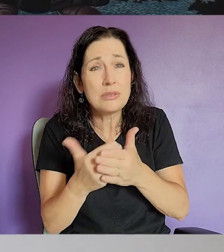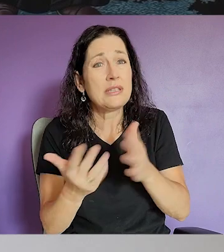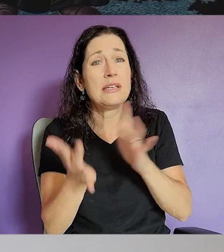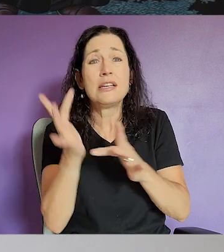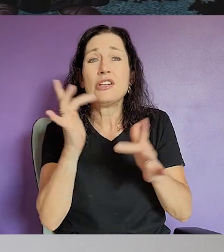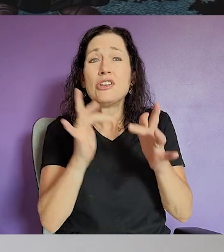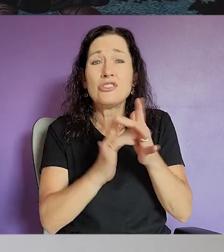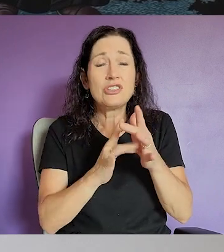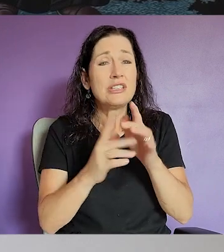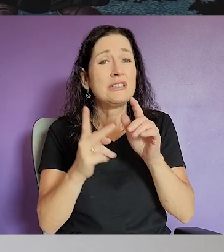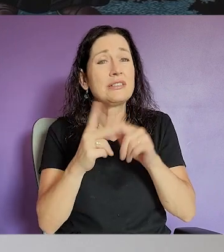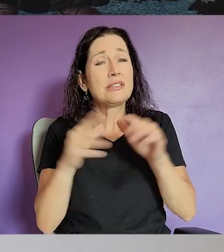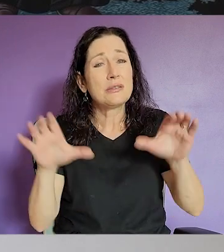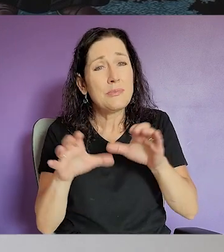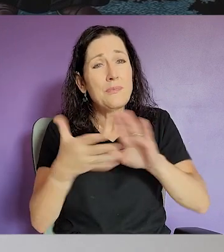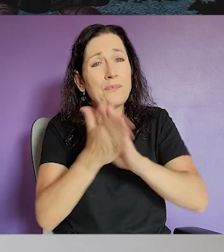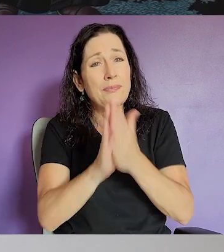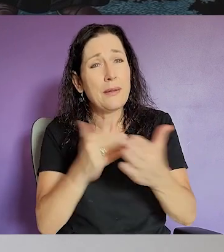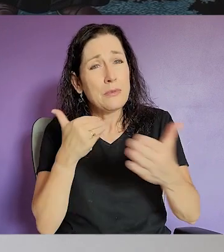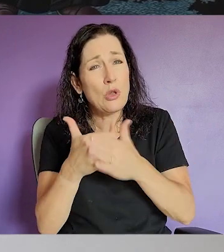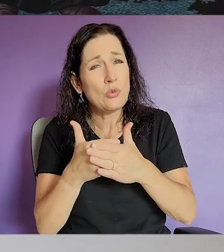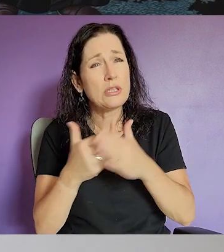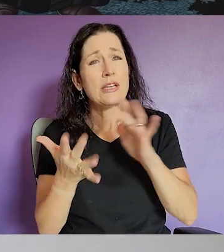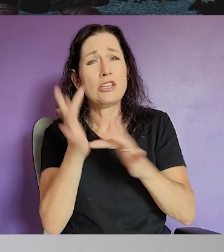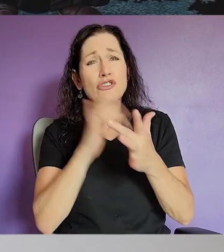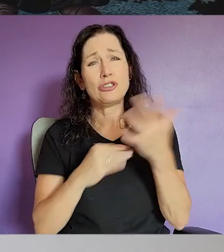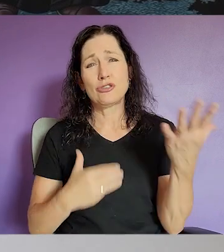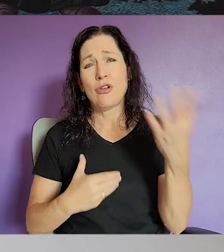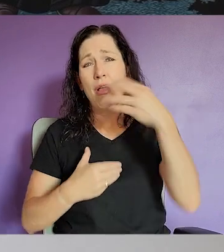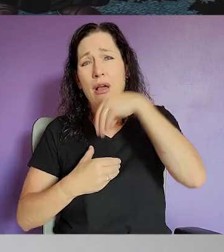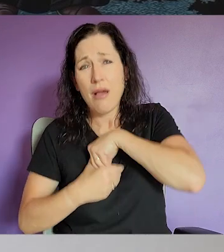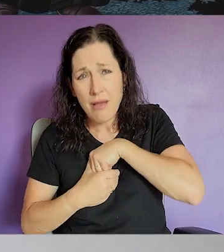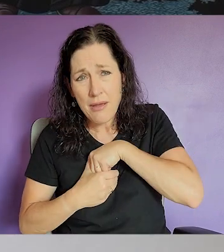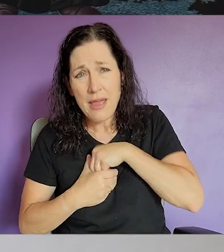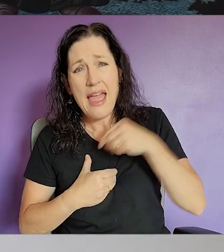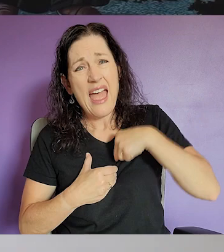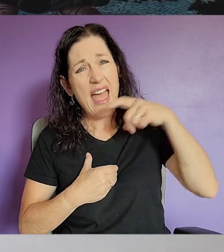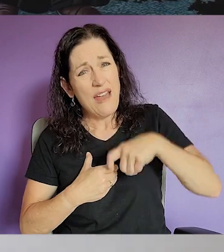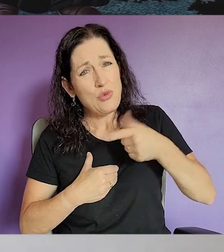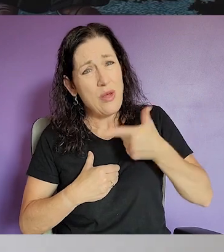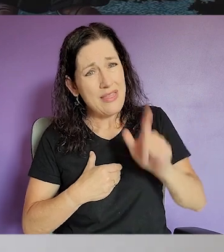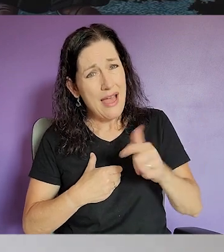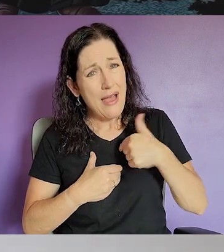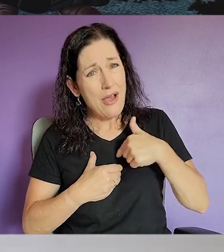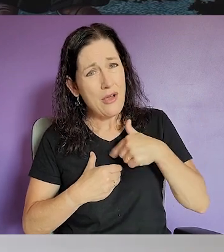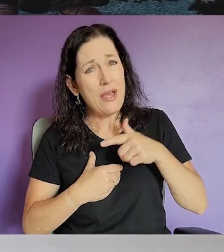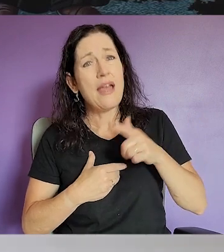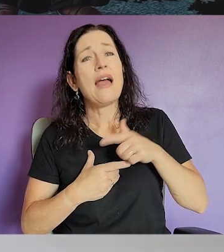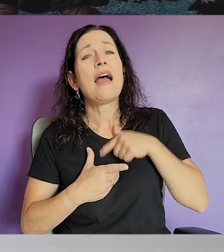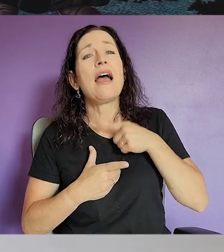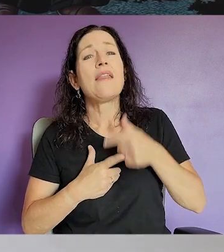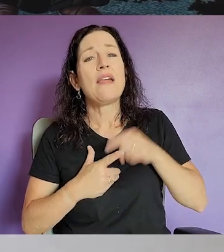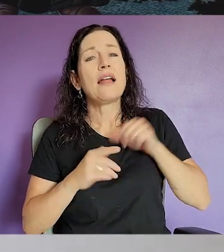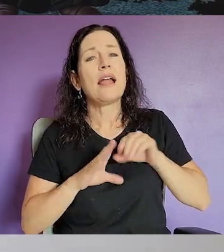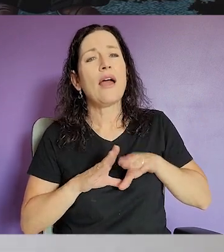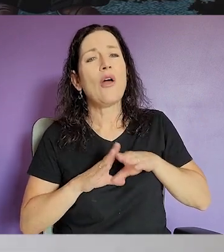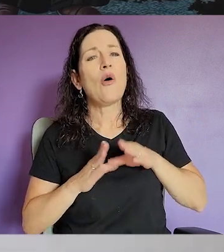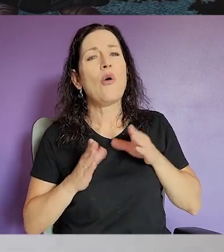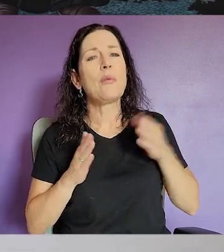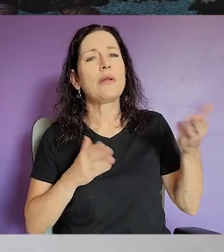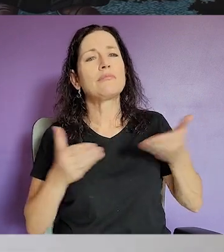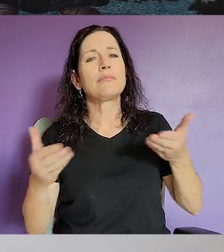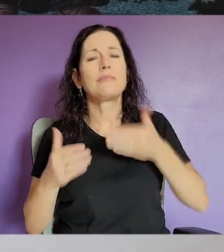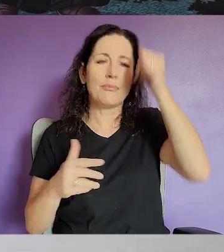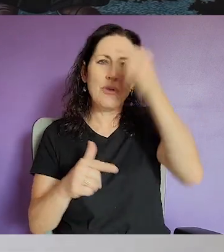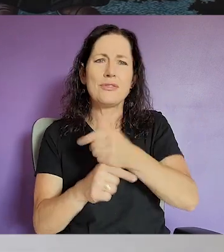He is the one that does the close. He comes close. We have to let him in that we might let his sisters and brothers,